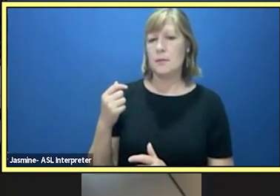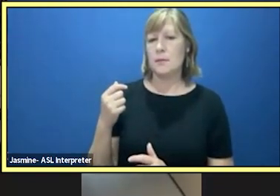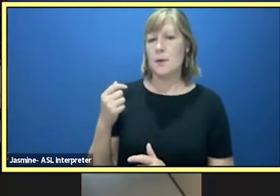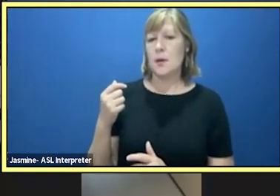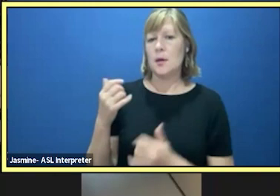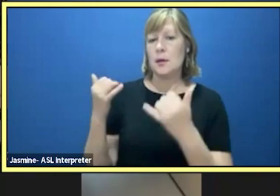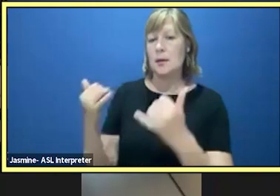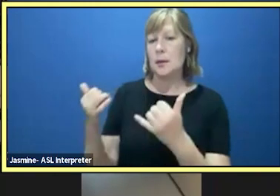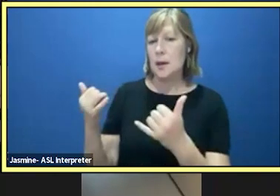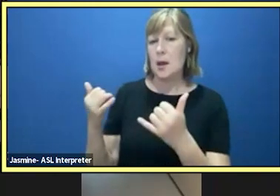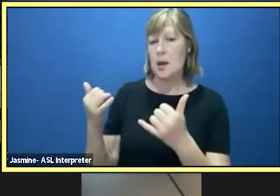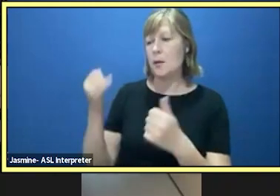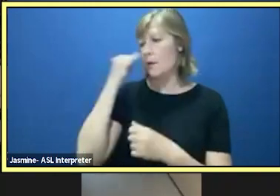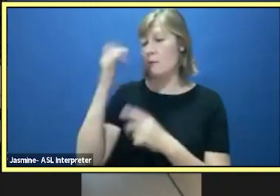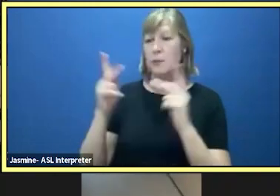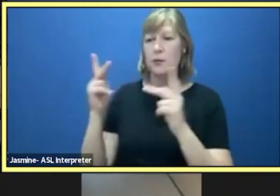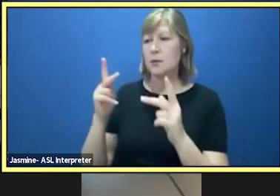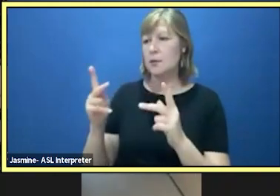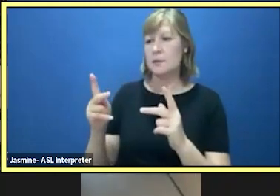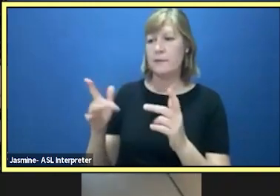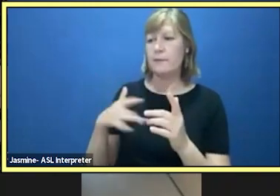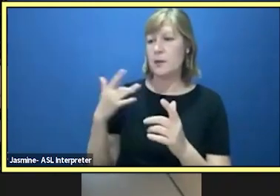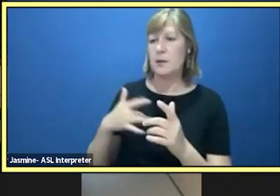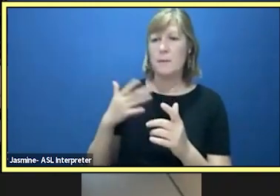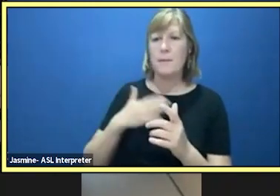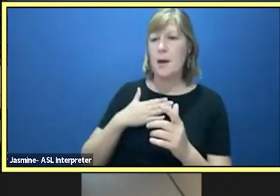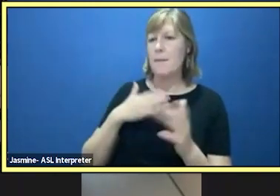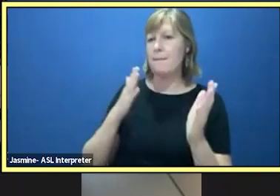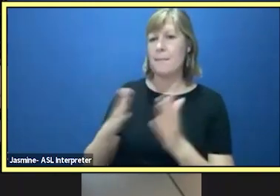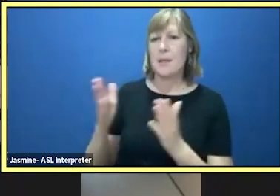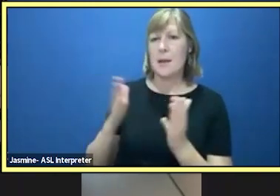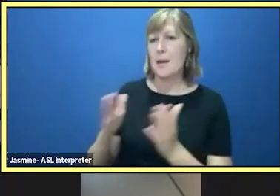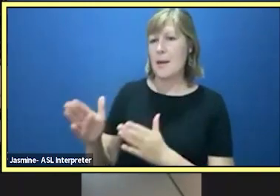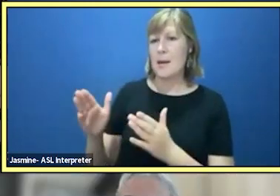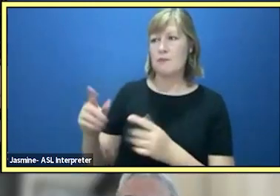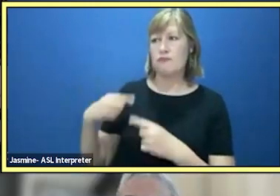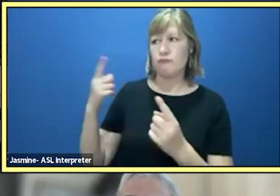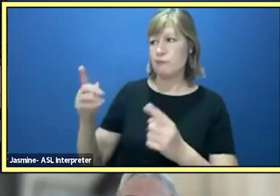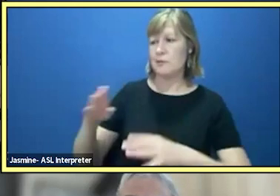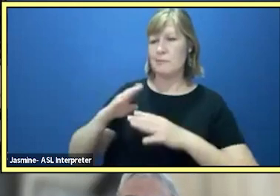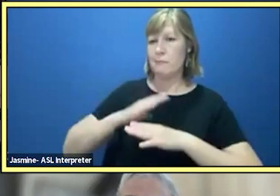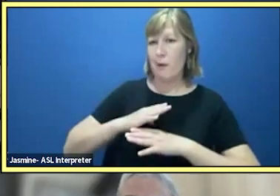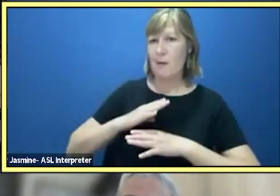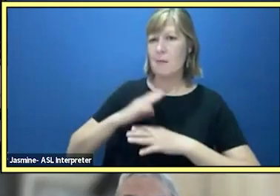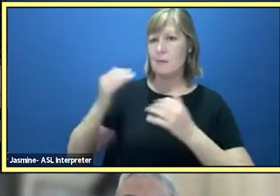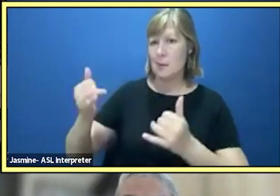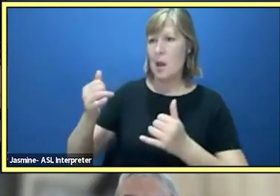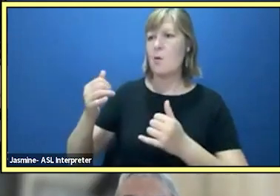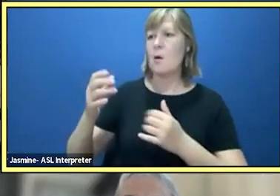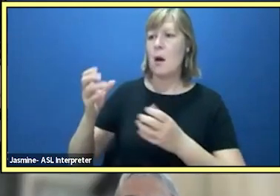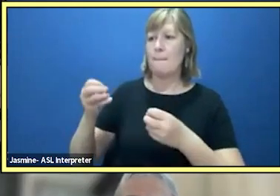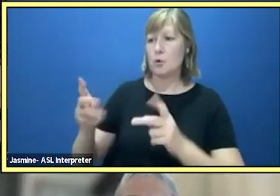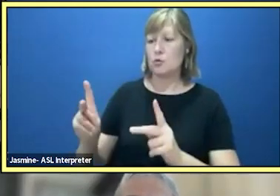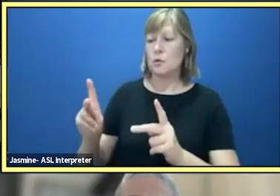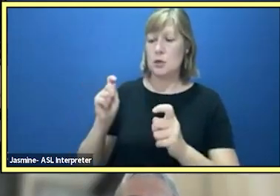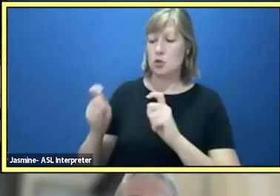have additional things put forth, to us. So I think, is it something that they will try to make this transition